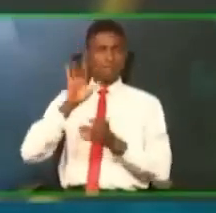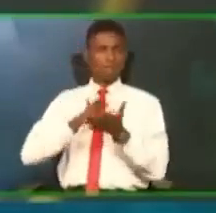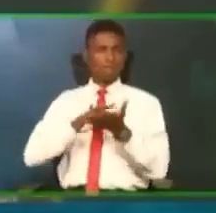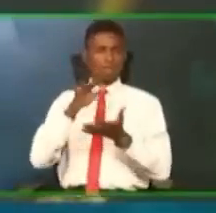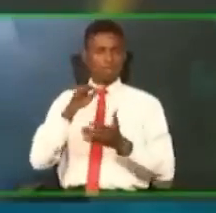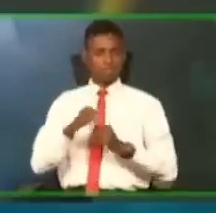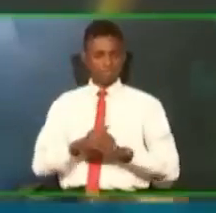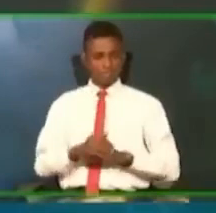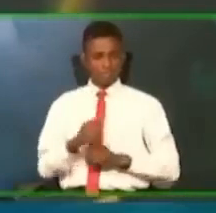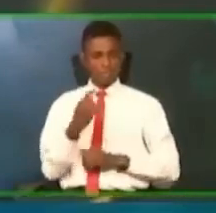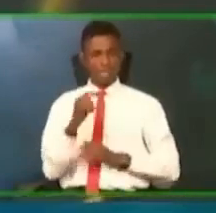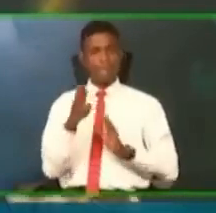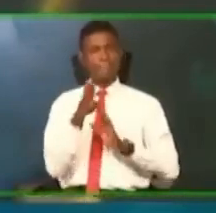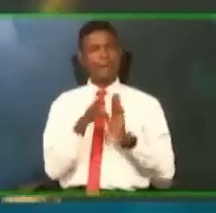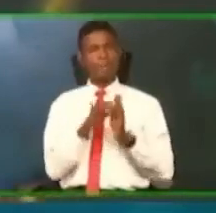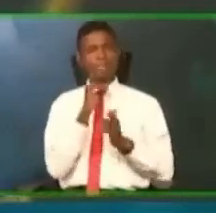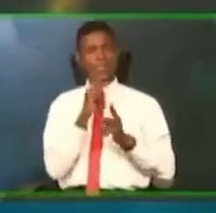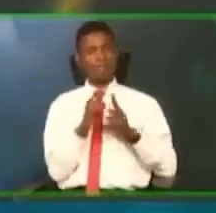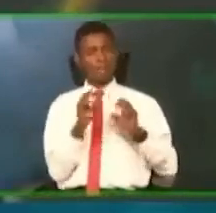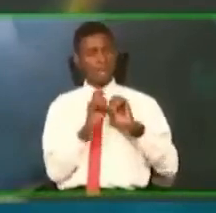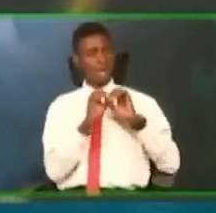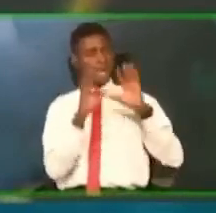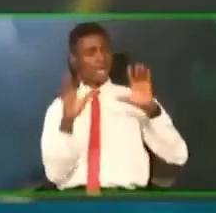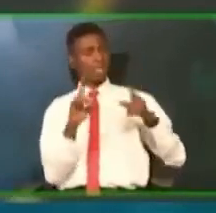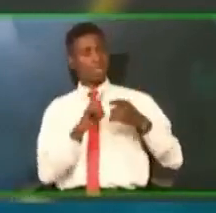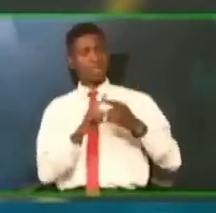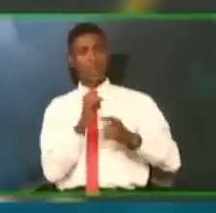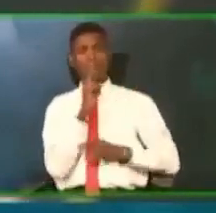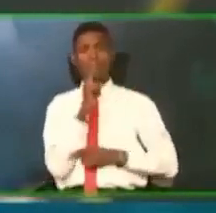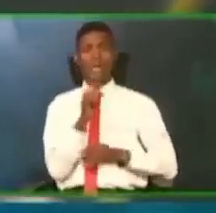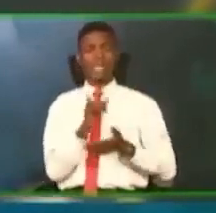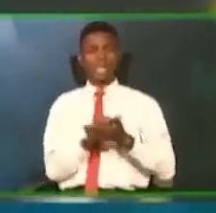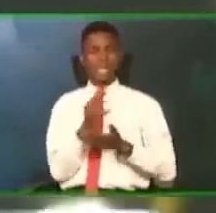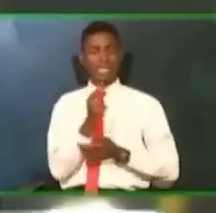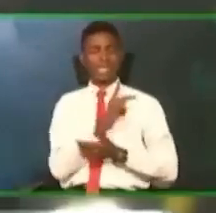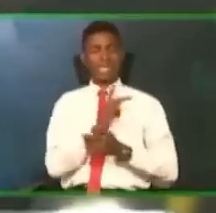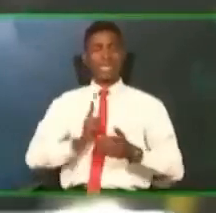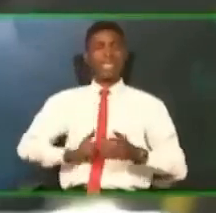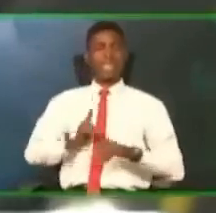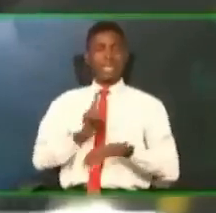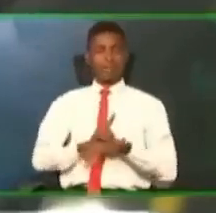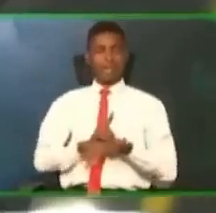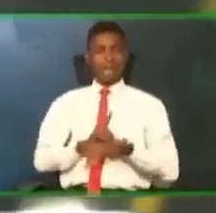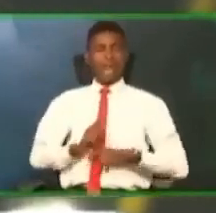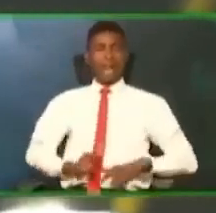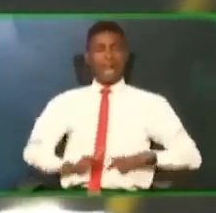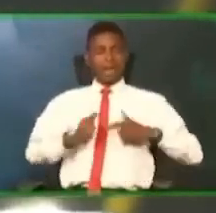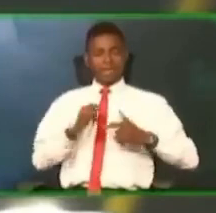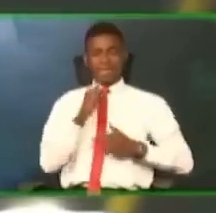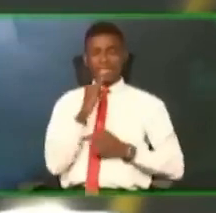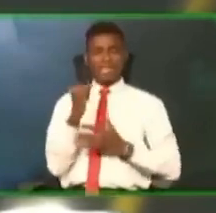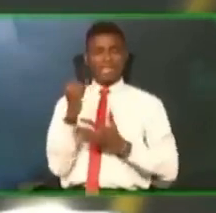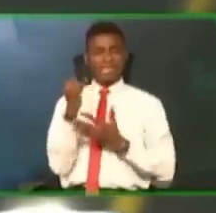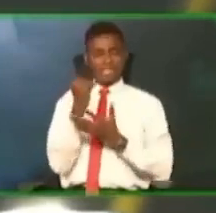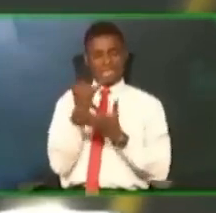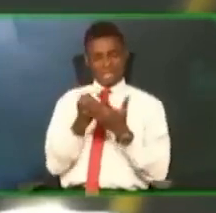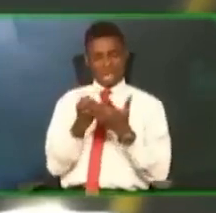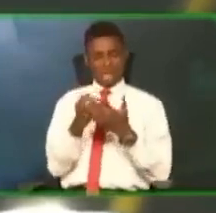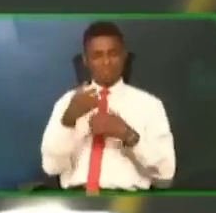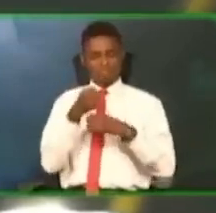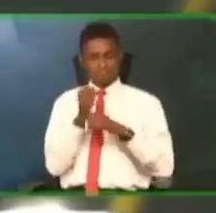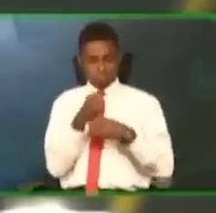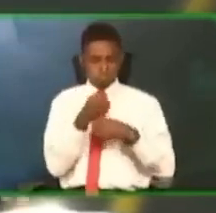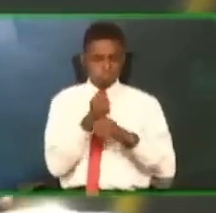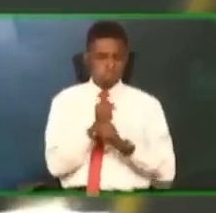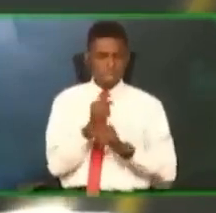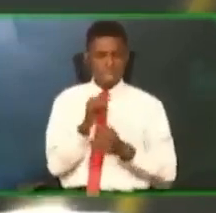The Bible is very clear as to the fact that the kingdom life was so designed that the advancement